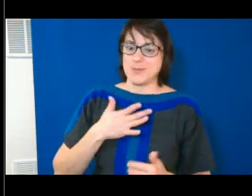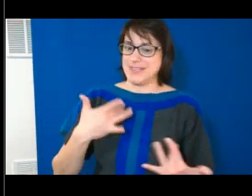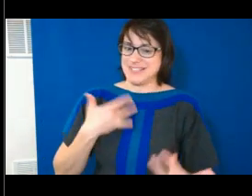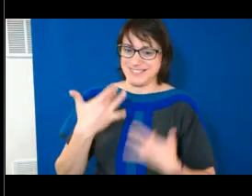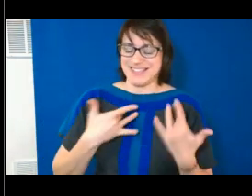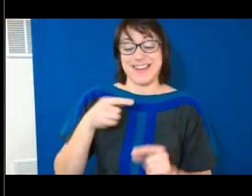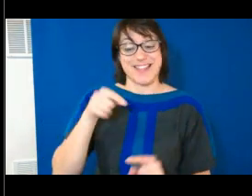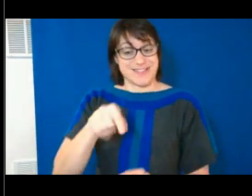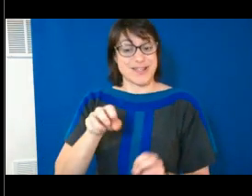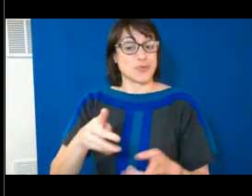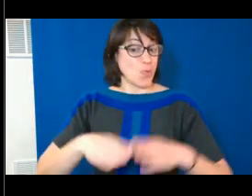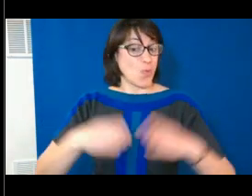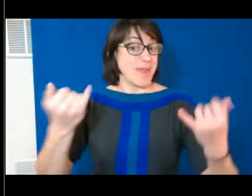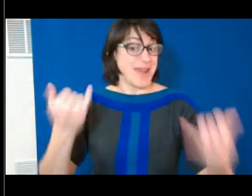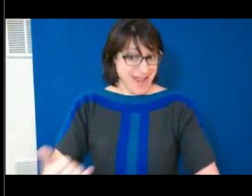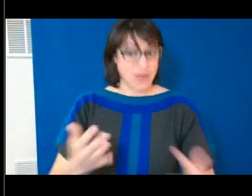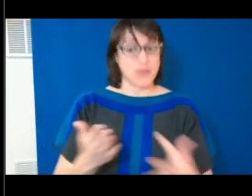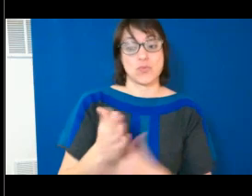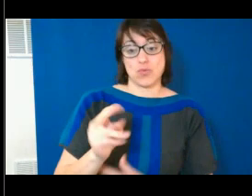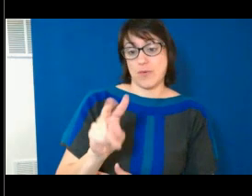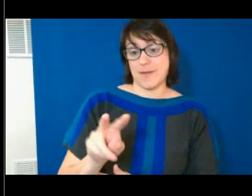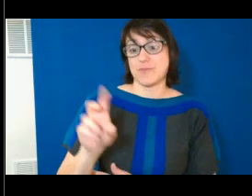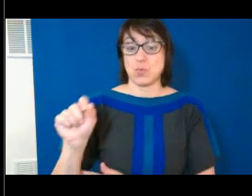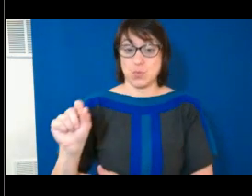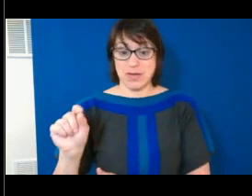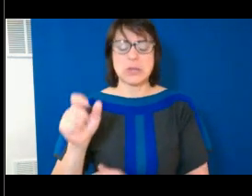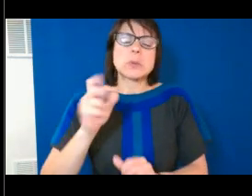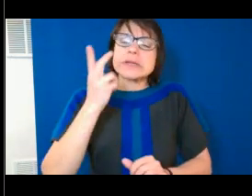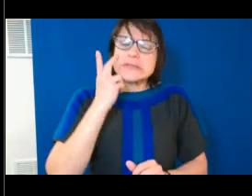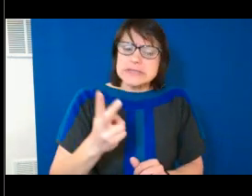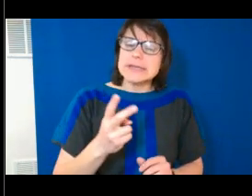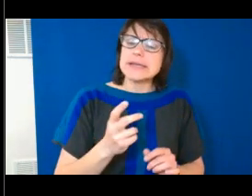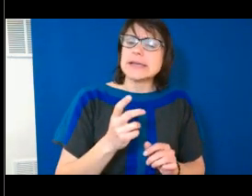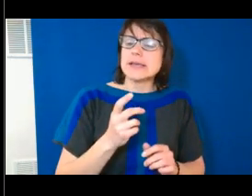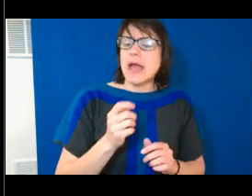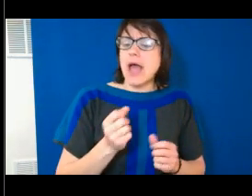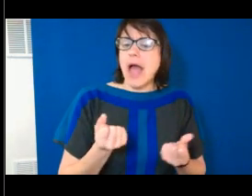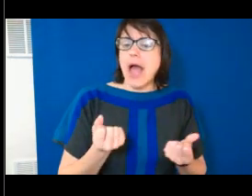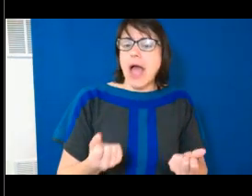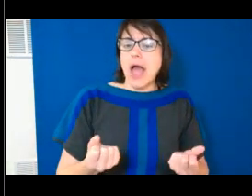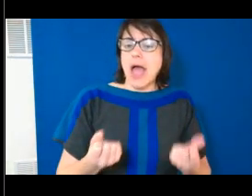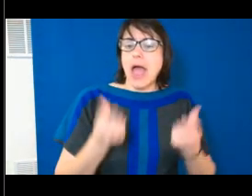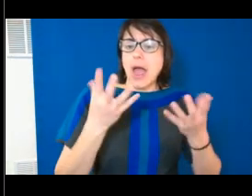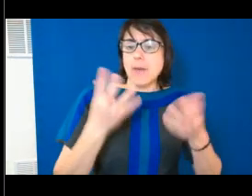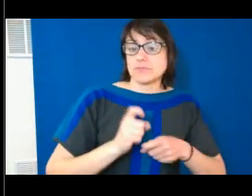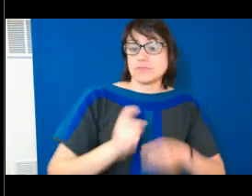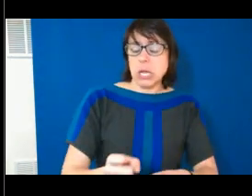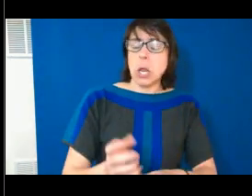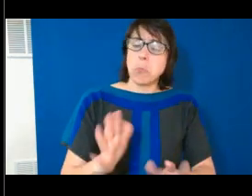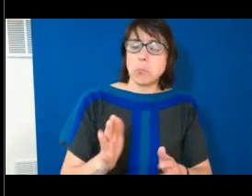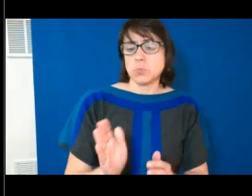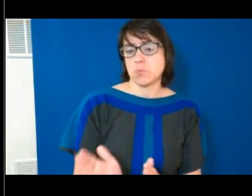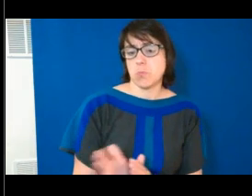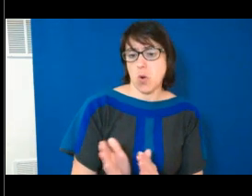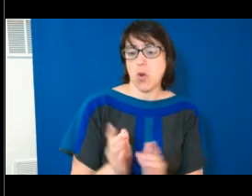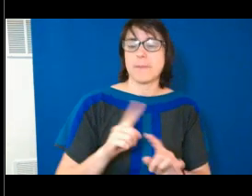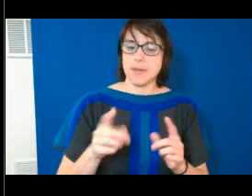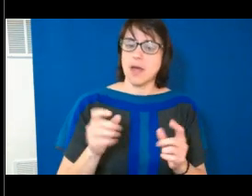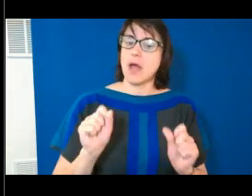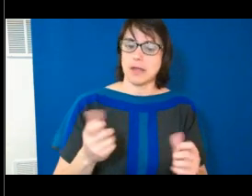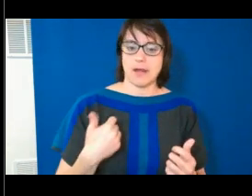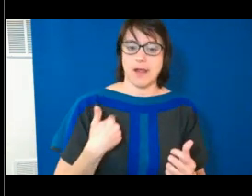November 20th. And you can see that these are pretty small grants, but really impactful small amounts of money. Okay,